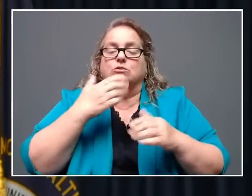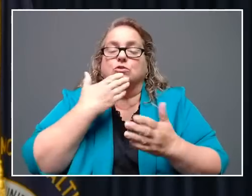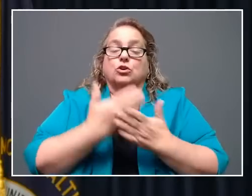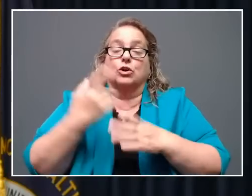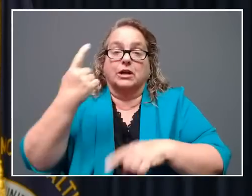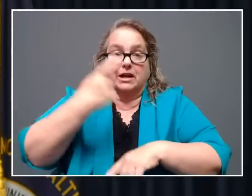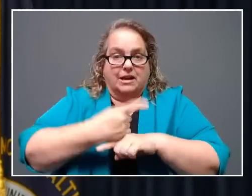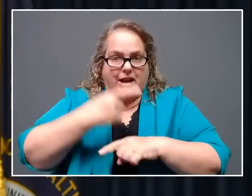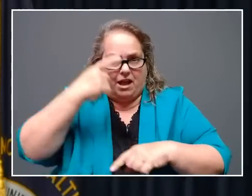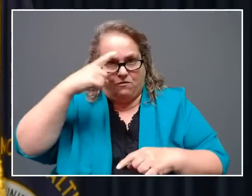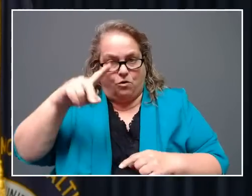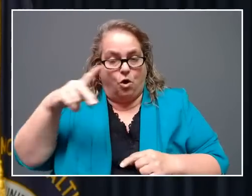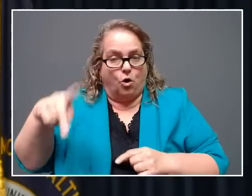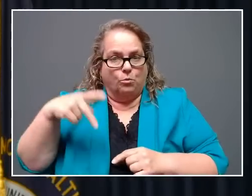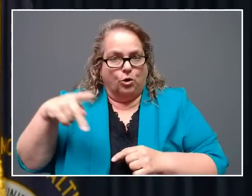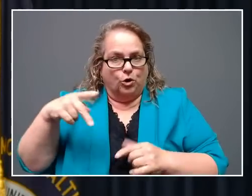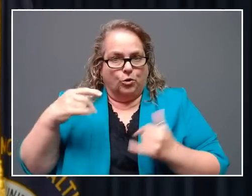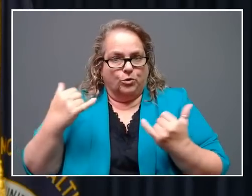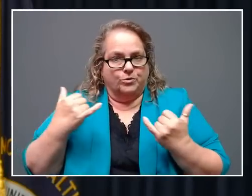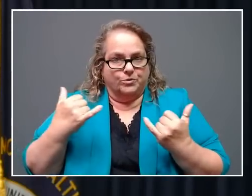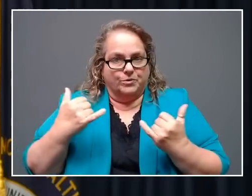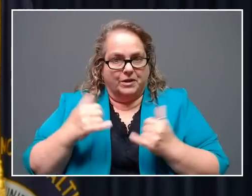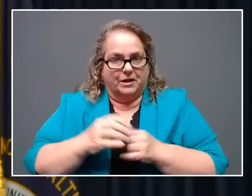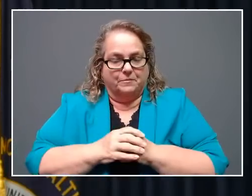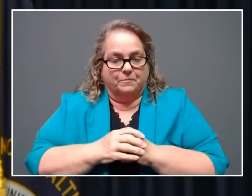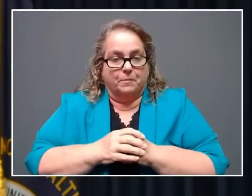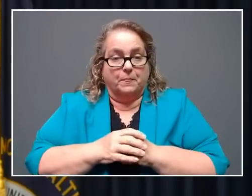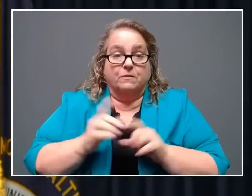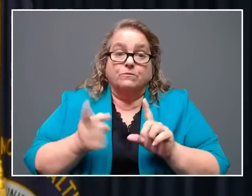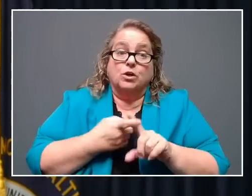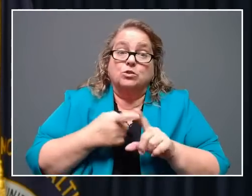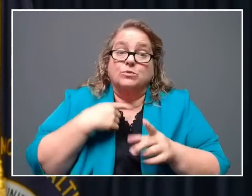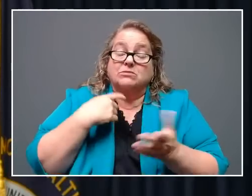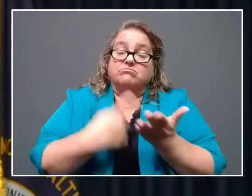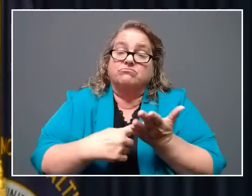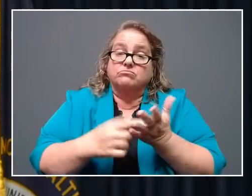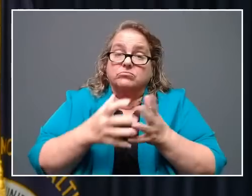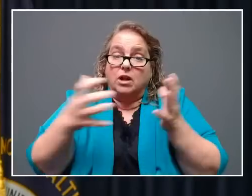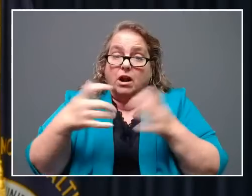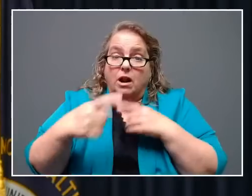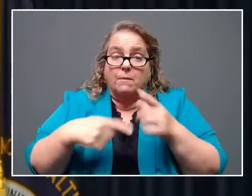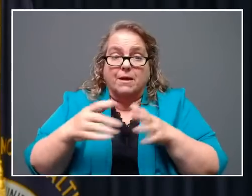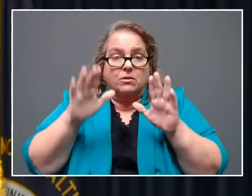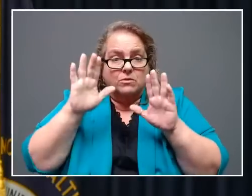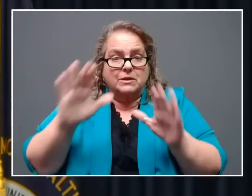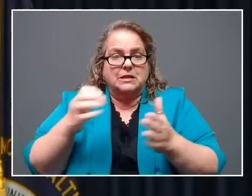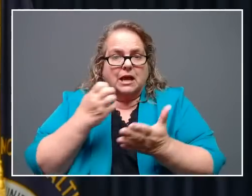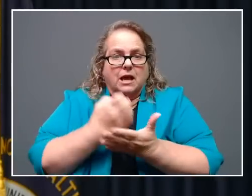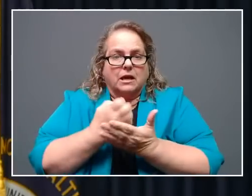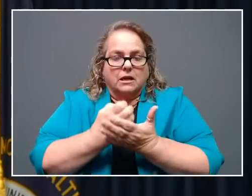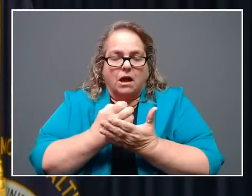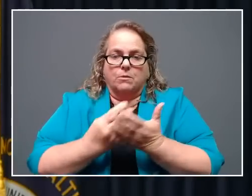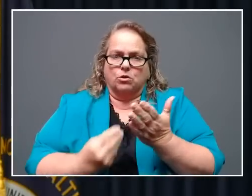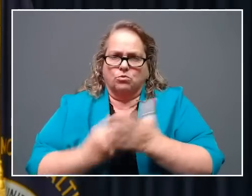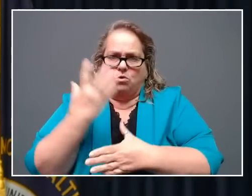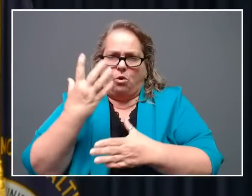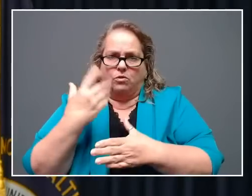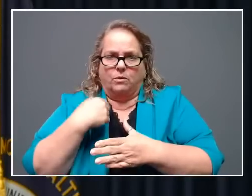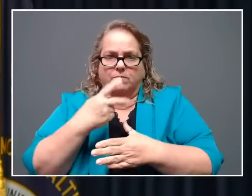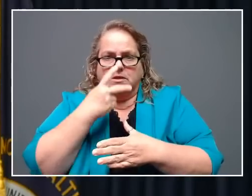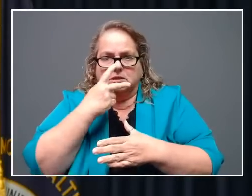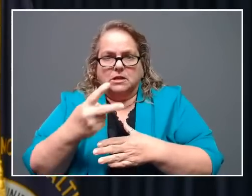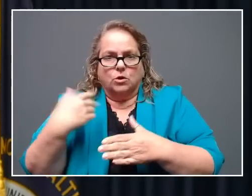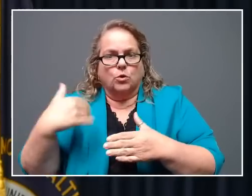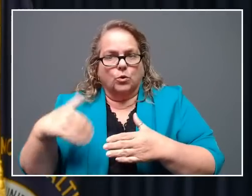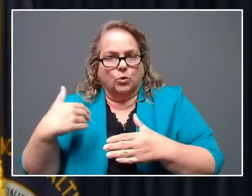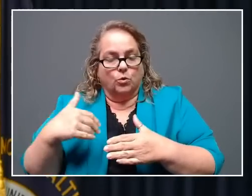today. So first, we talk a lot about the amazing economic momentum we've been seeing. And this has been a pretty exciting